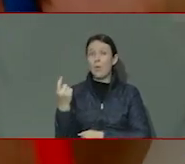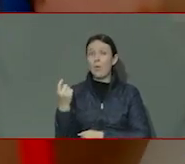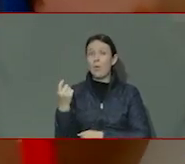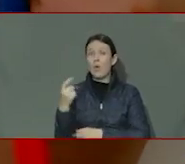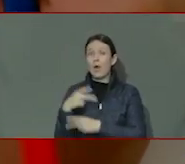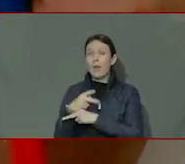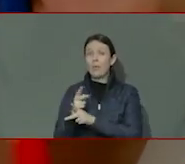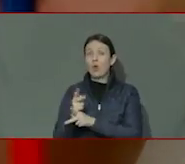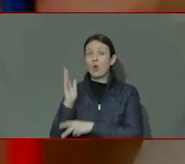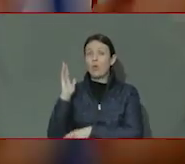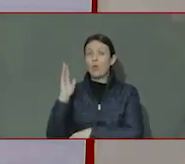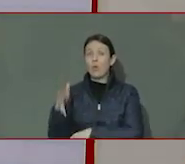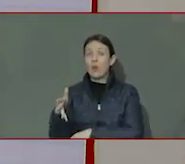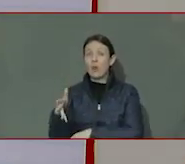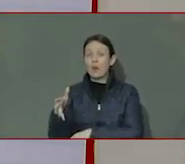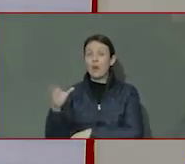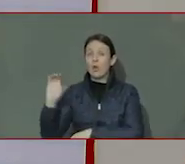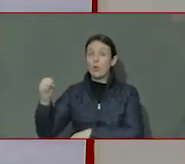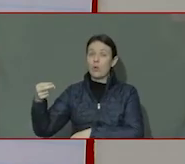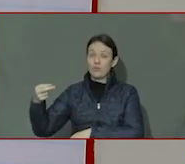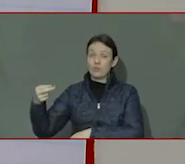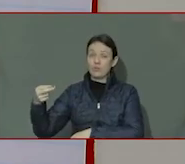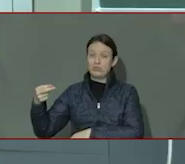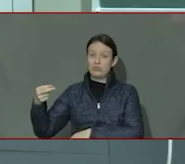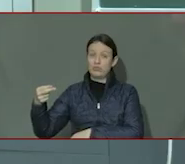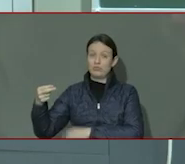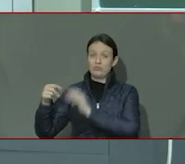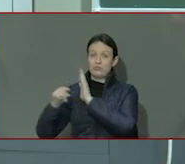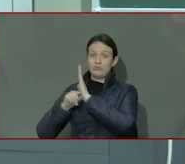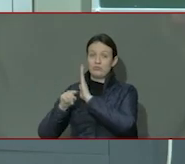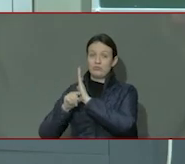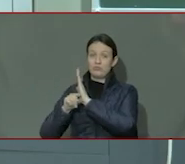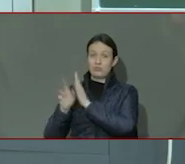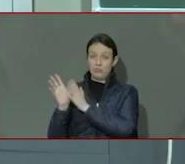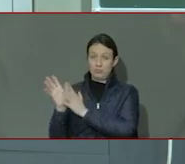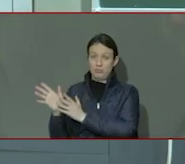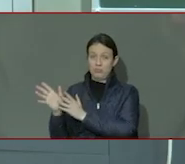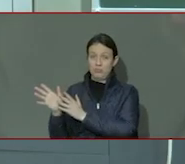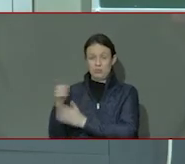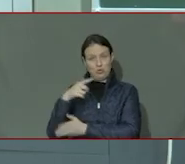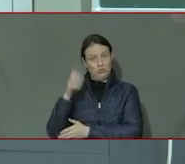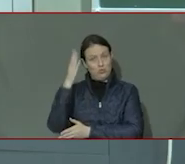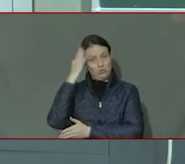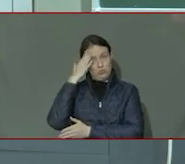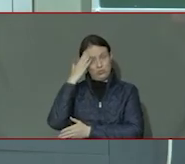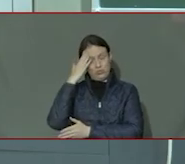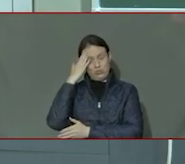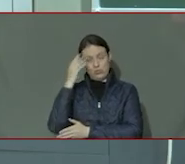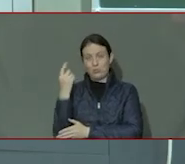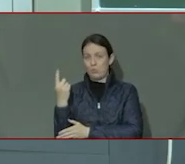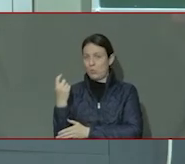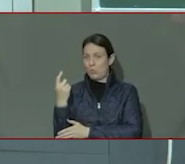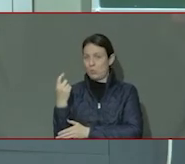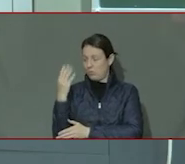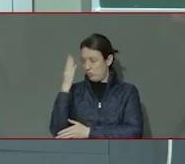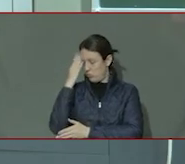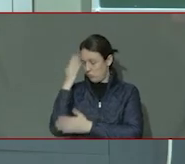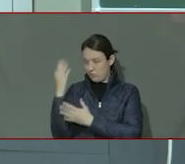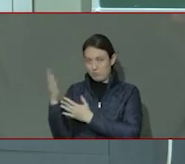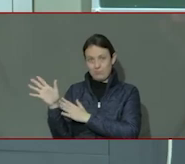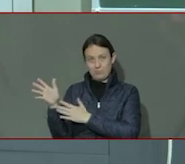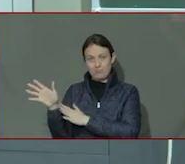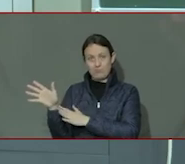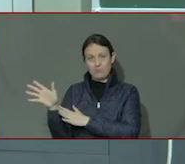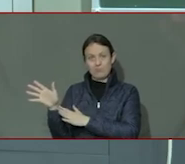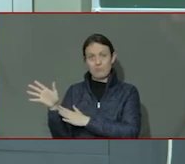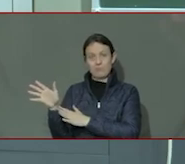products will be hydroxide ions. Okay, so you already have 1 out of 3 by just